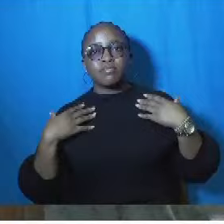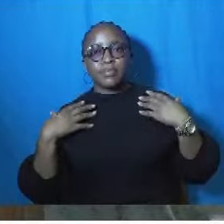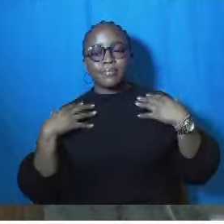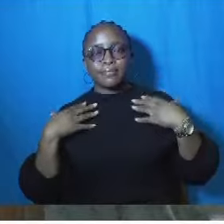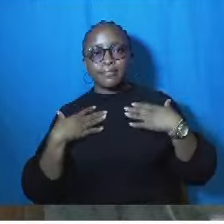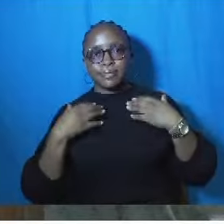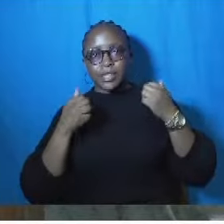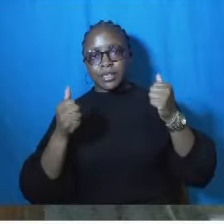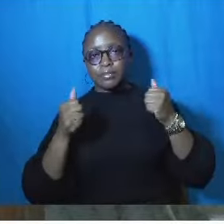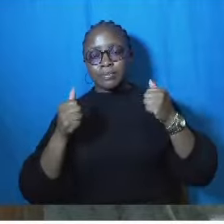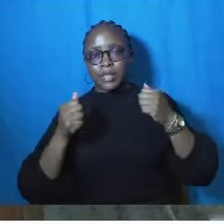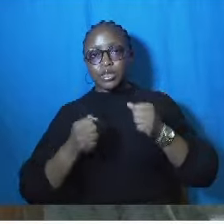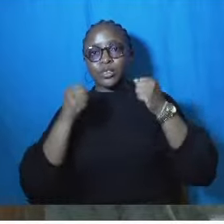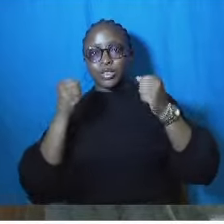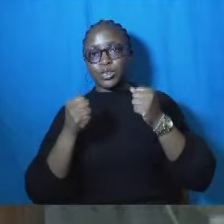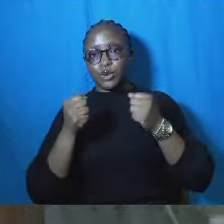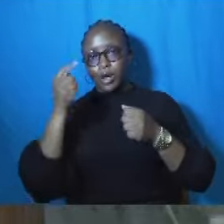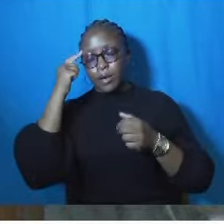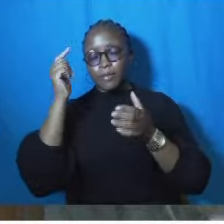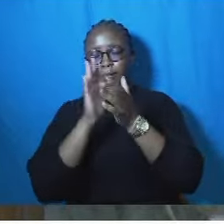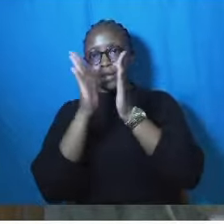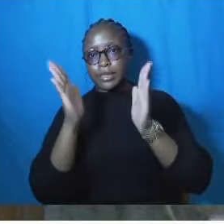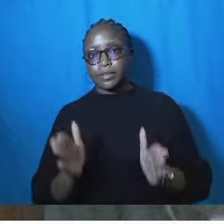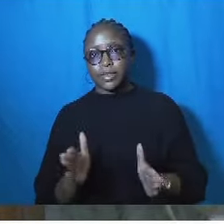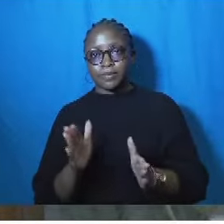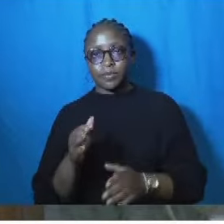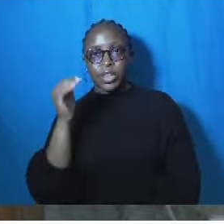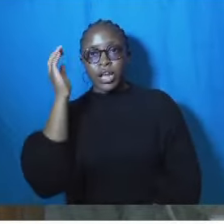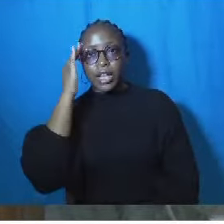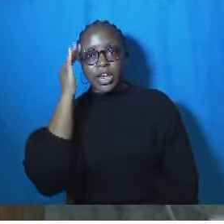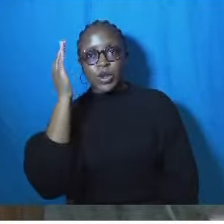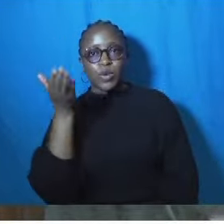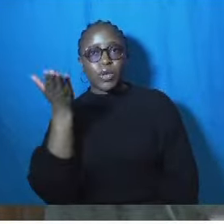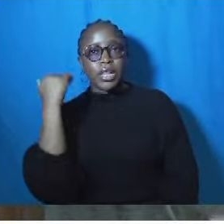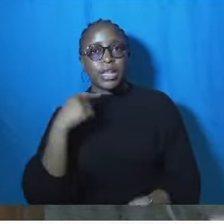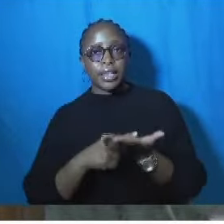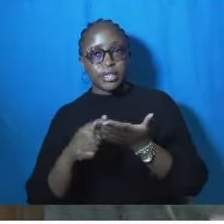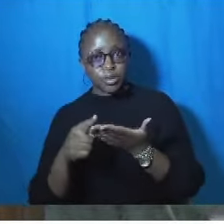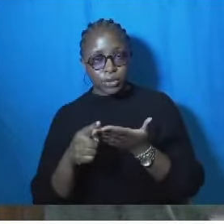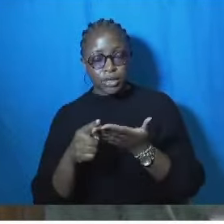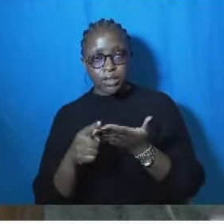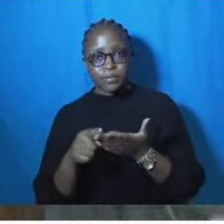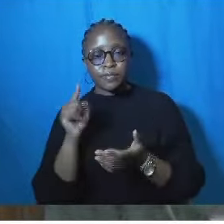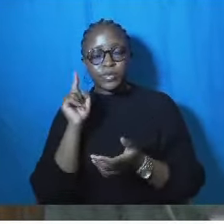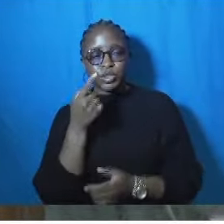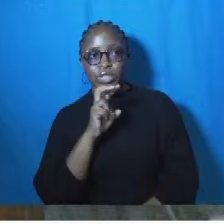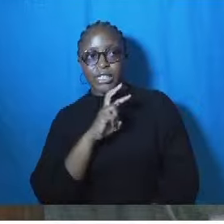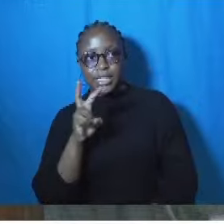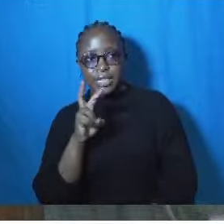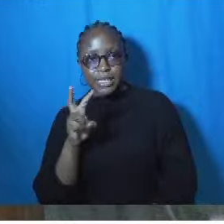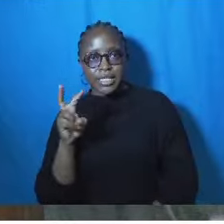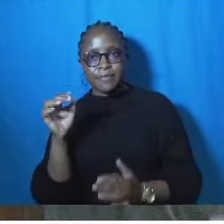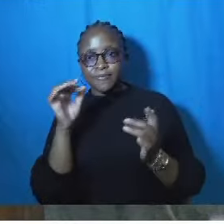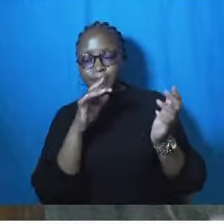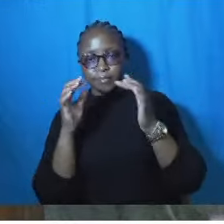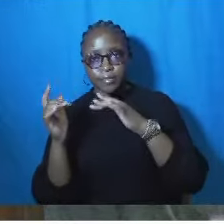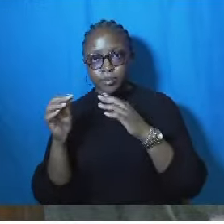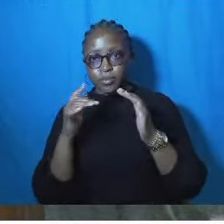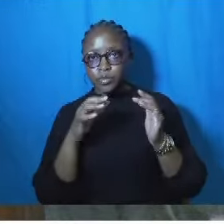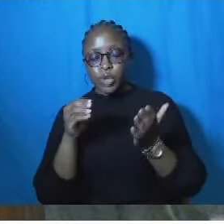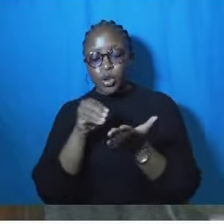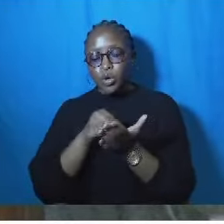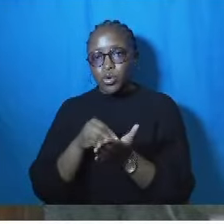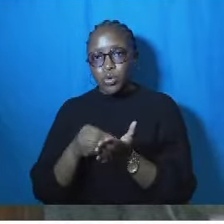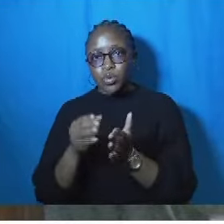from last week you saw the argument of the weak and strong believer and what they both stood